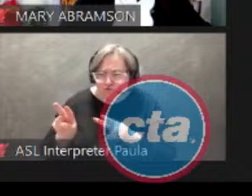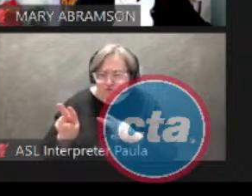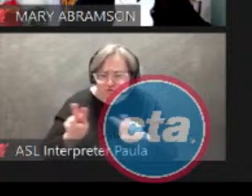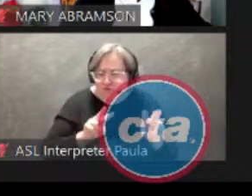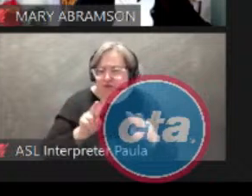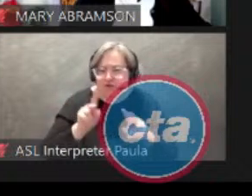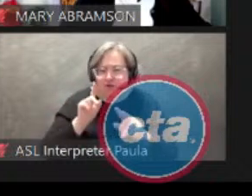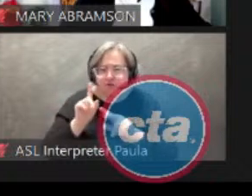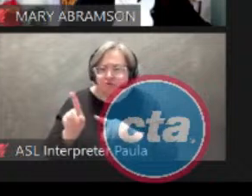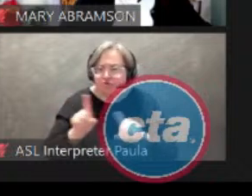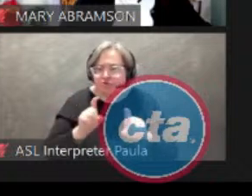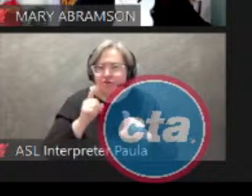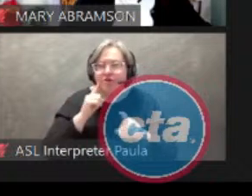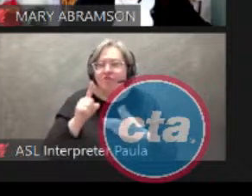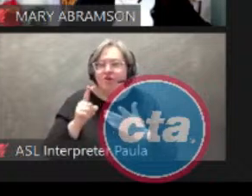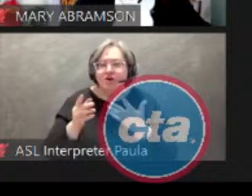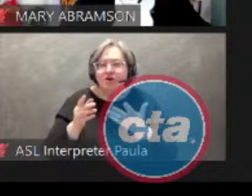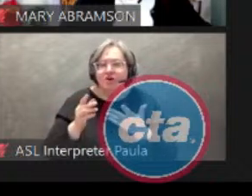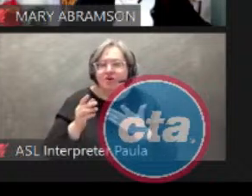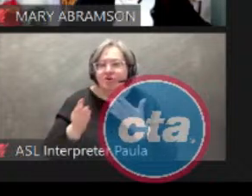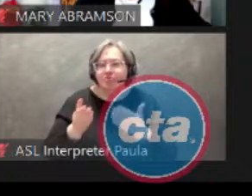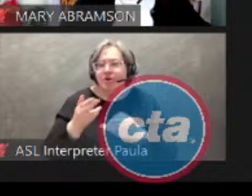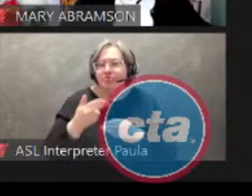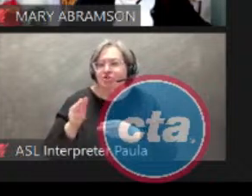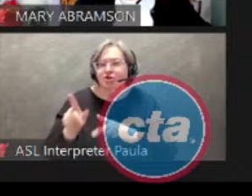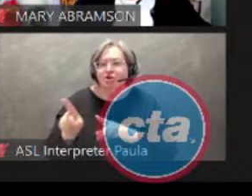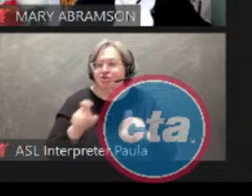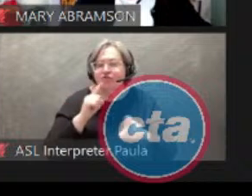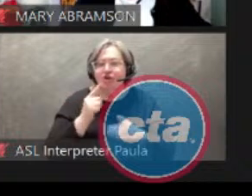new racing, like, I don't know, having a short survey for the